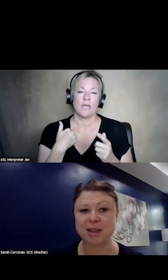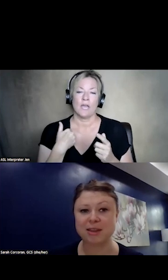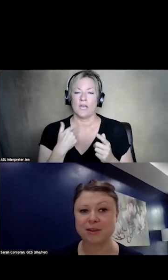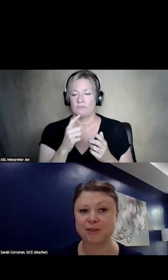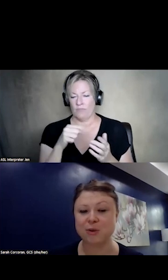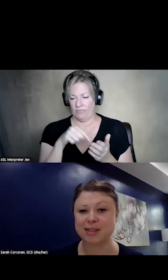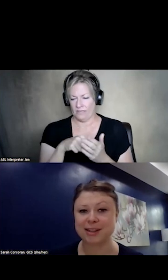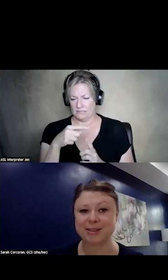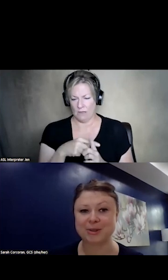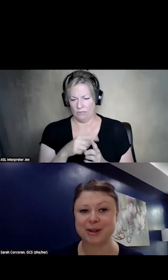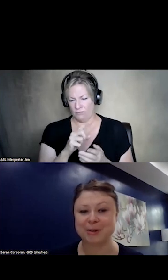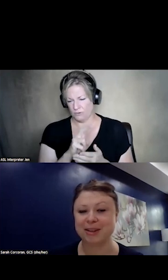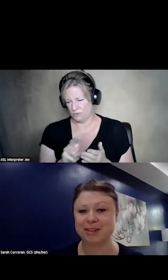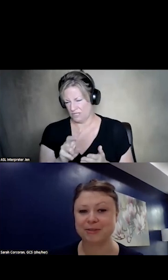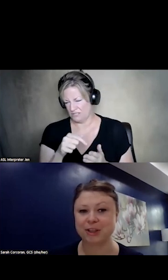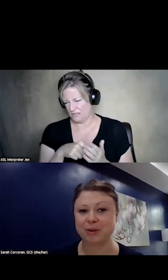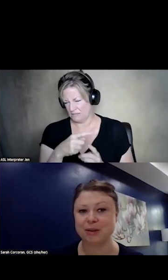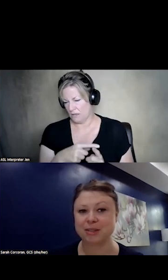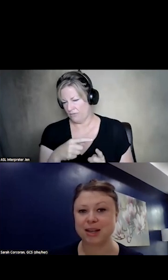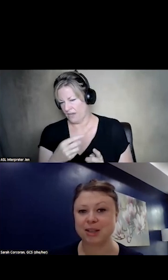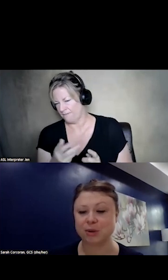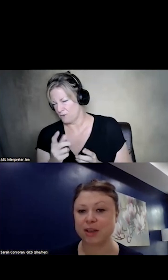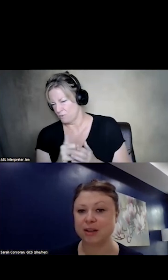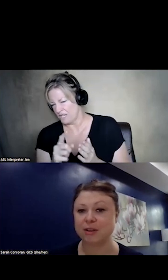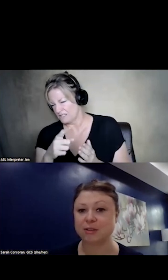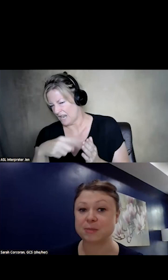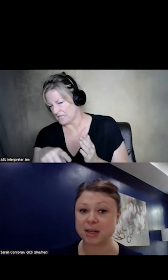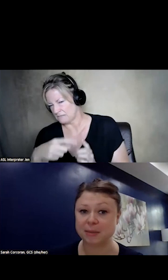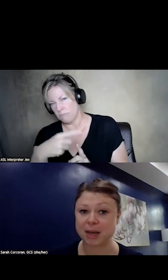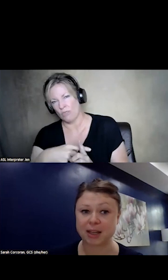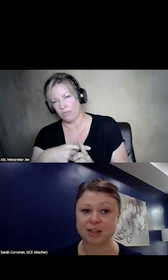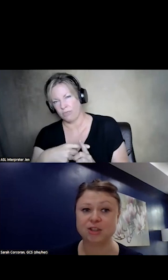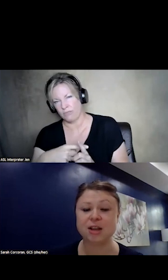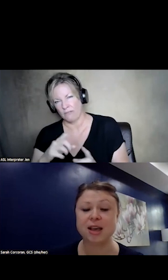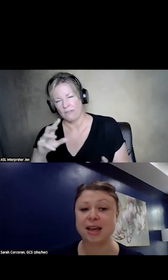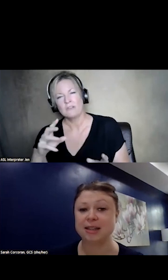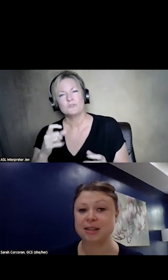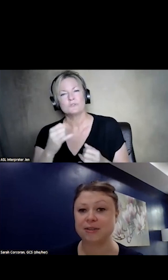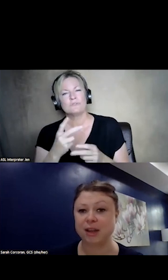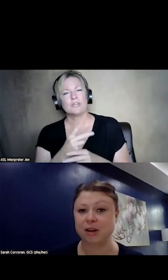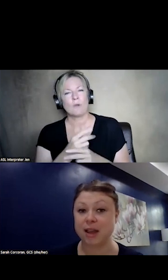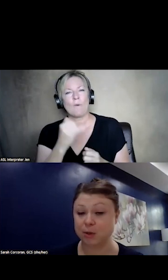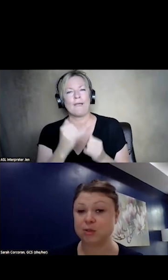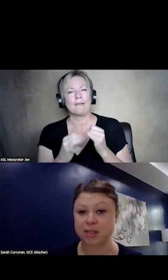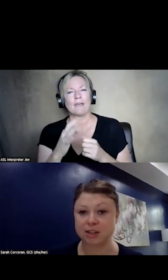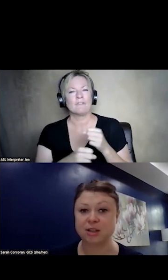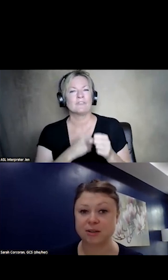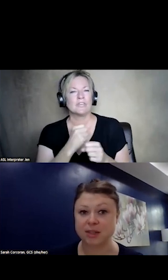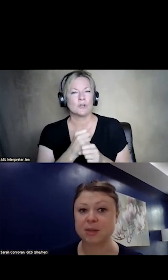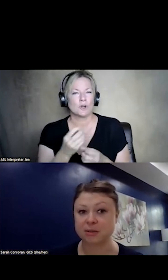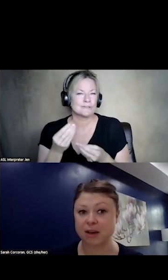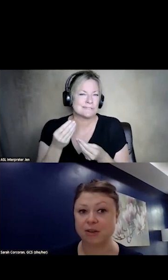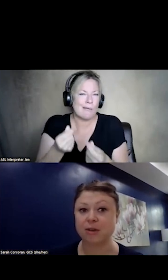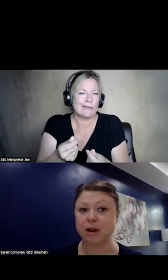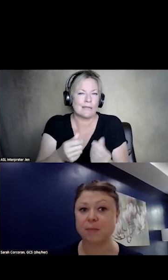this month and a few weeks next month to figure out any sort of end of year spending package and if they are able to attach any of